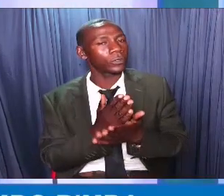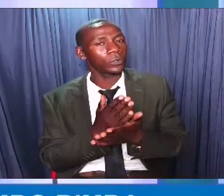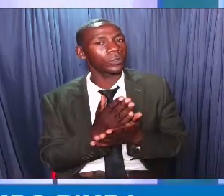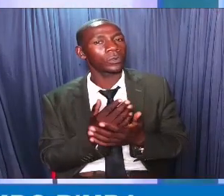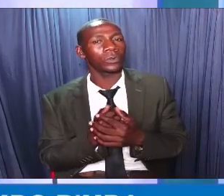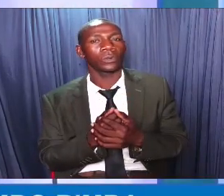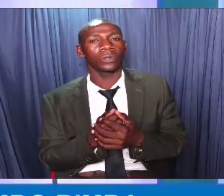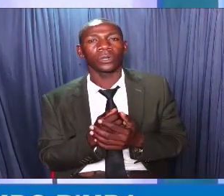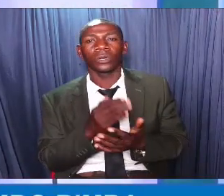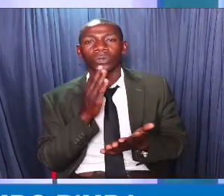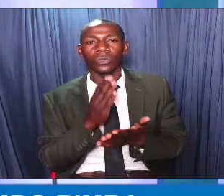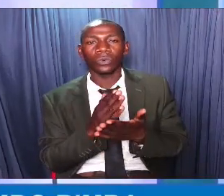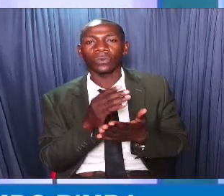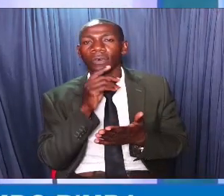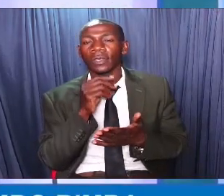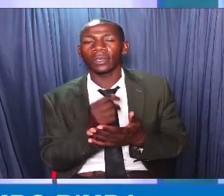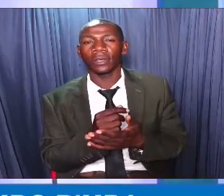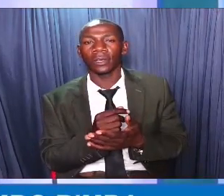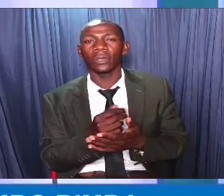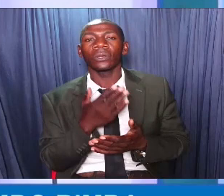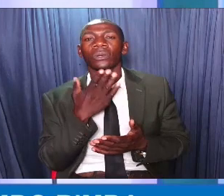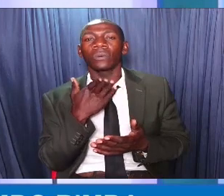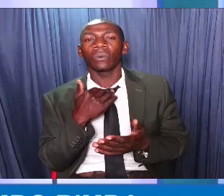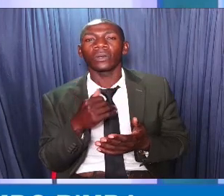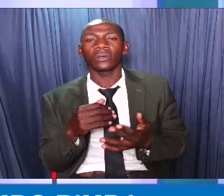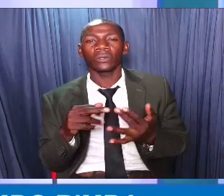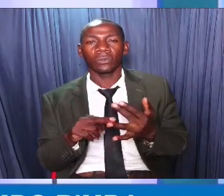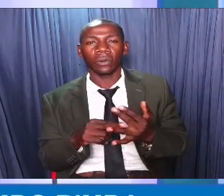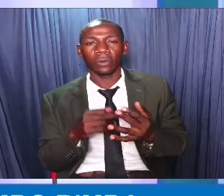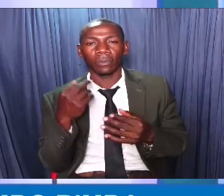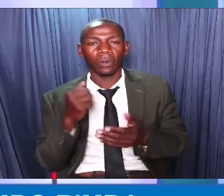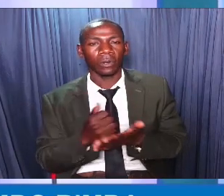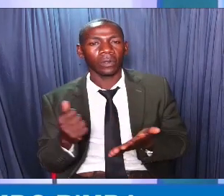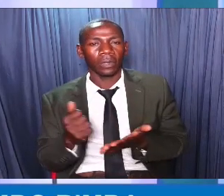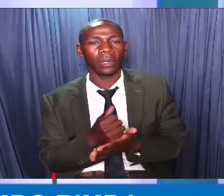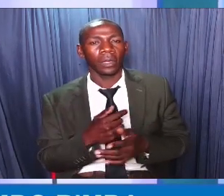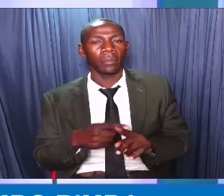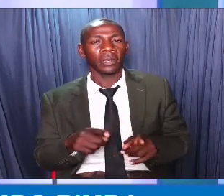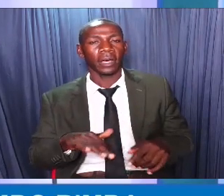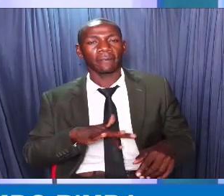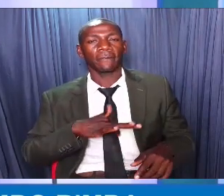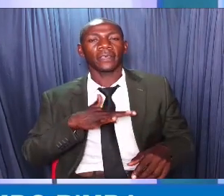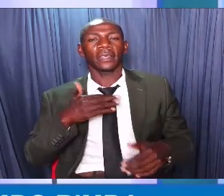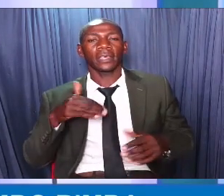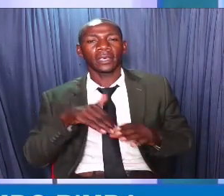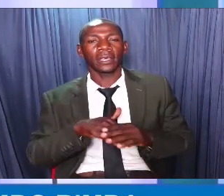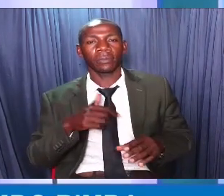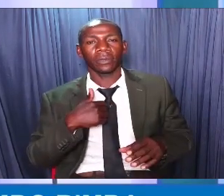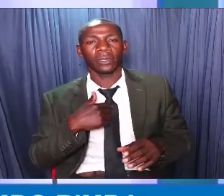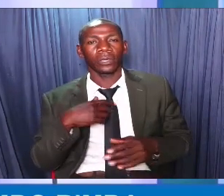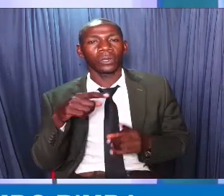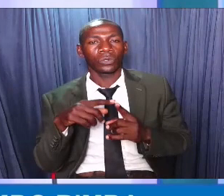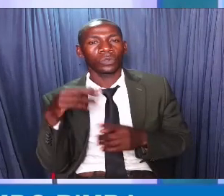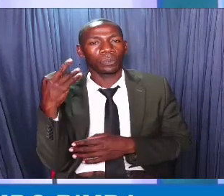father it's true. Ni kweli baba. Very true father. Unataka niandike kazi. You wanted me to be employed. Lakini mimi nasikia hapa but ndani. But I feel in me.